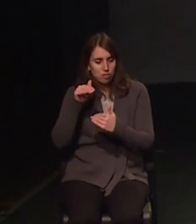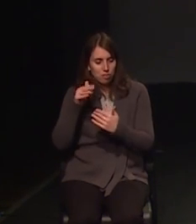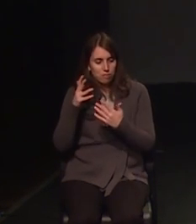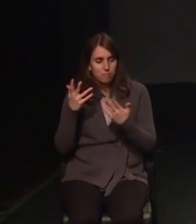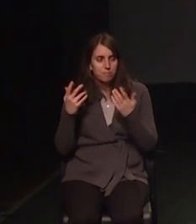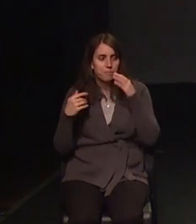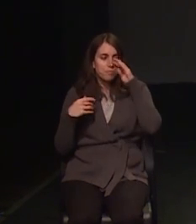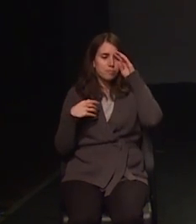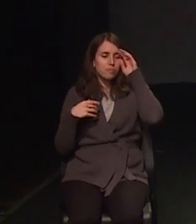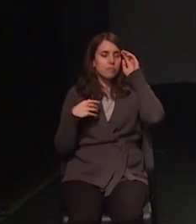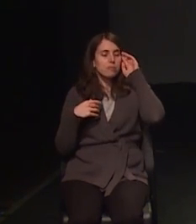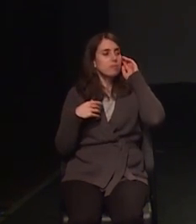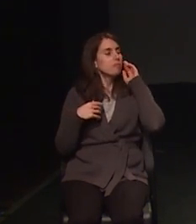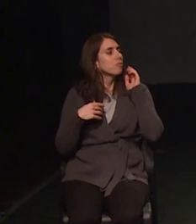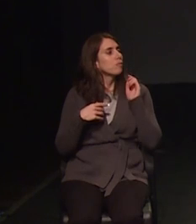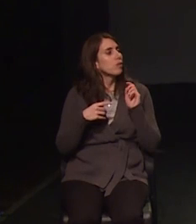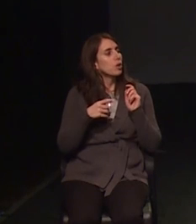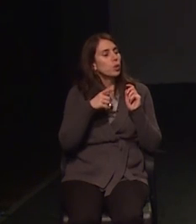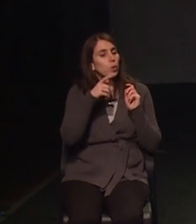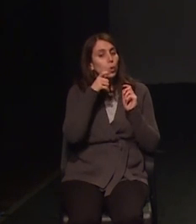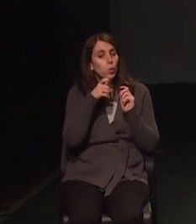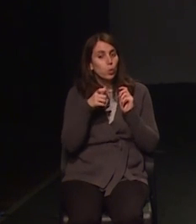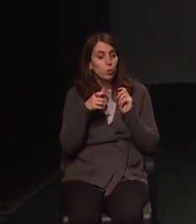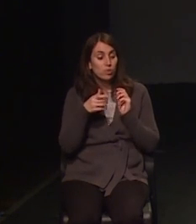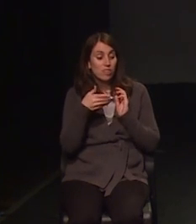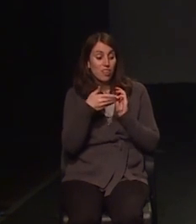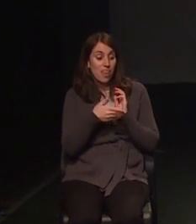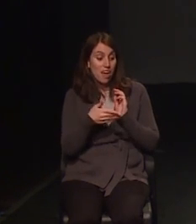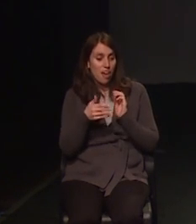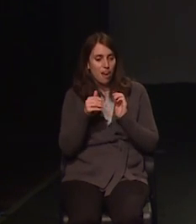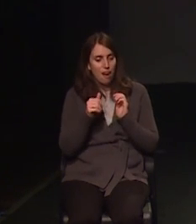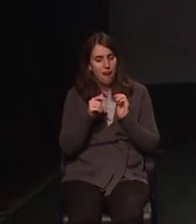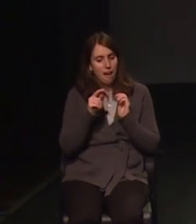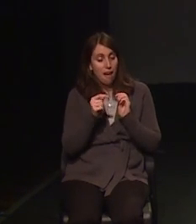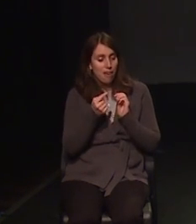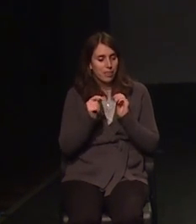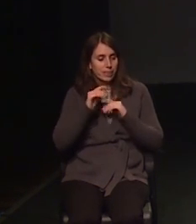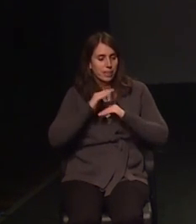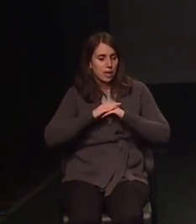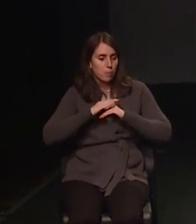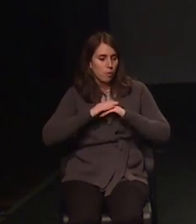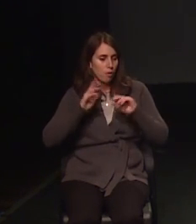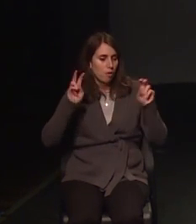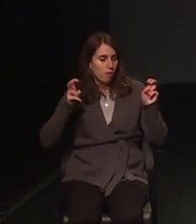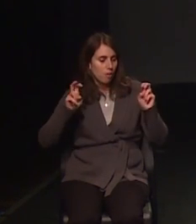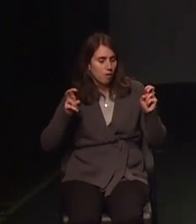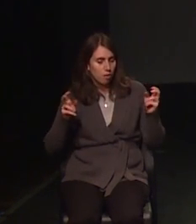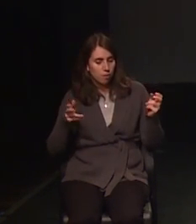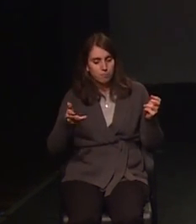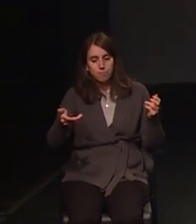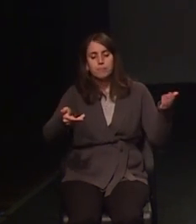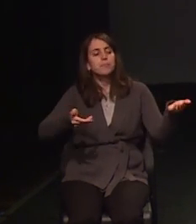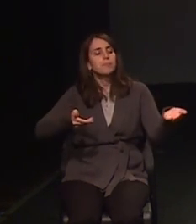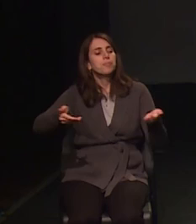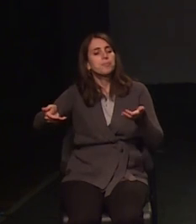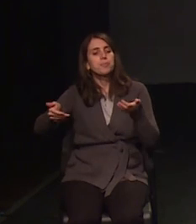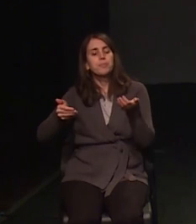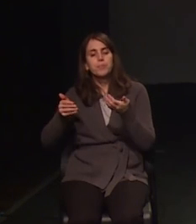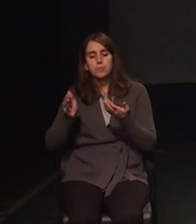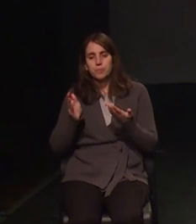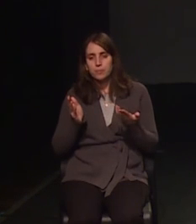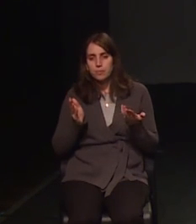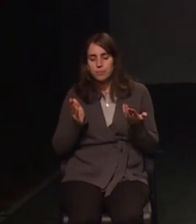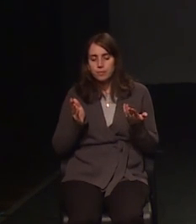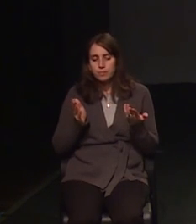to just drive into this idea. Who's at the table? Like, if we're moving past, I won't say moving past, because I think all these are